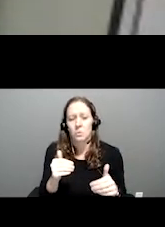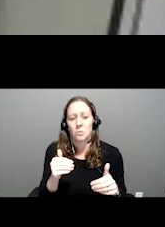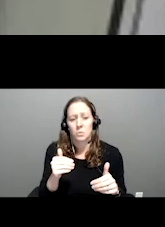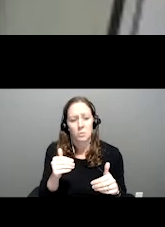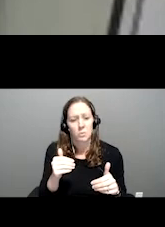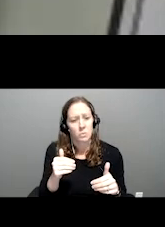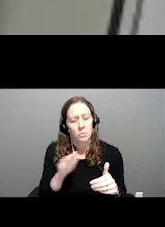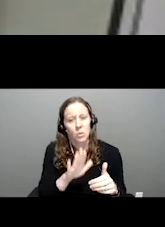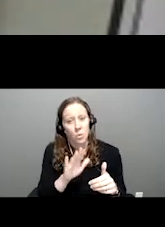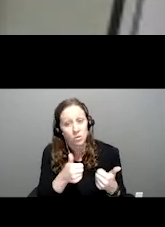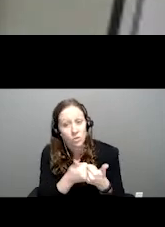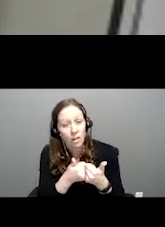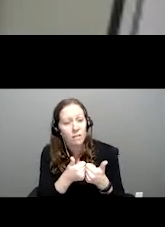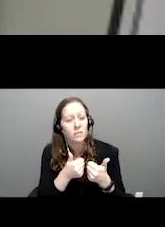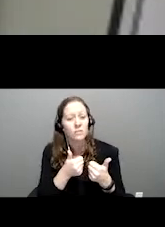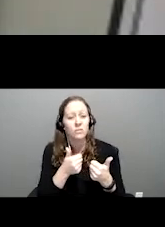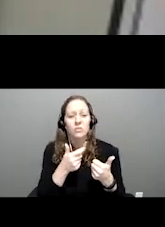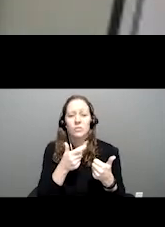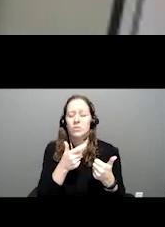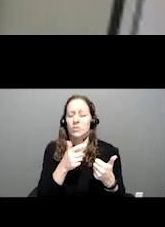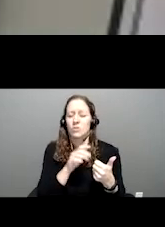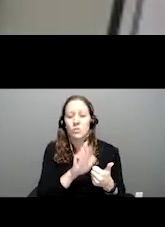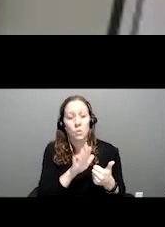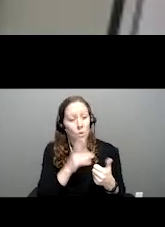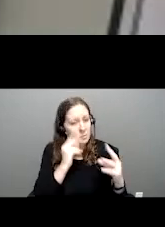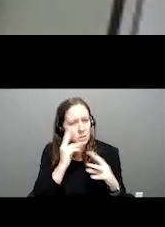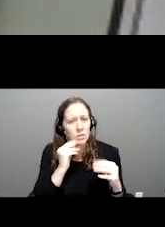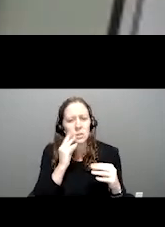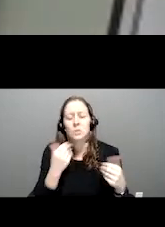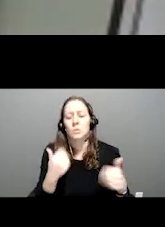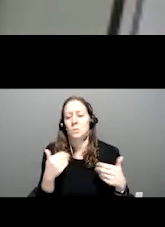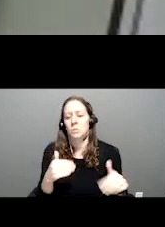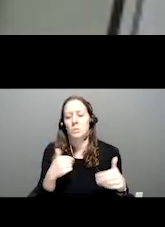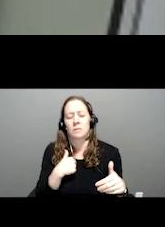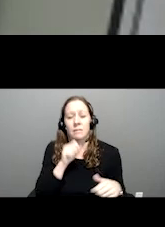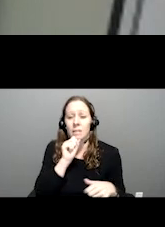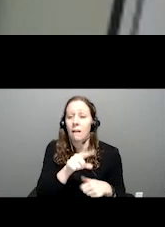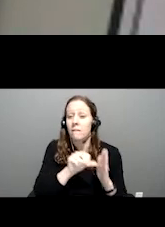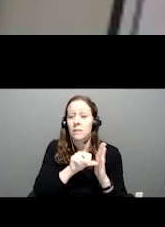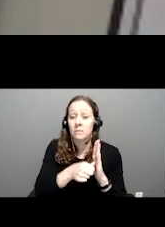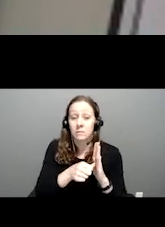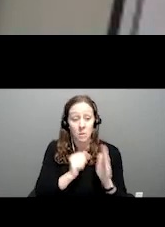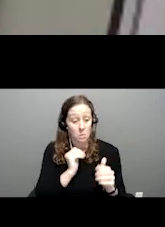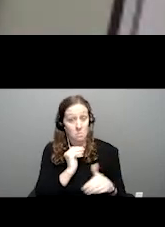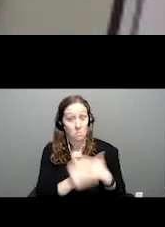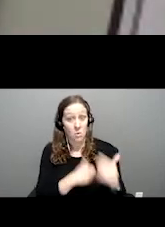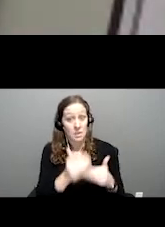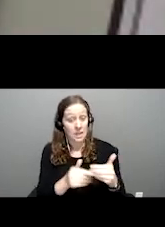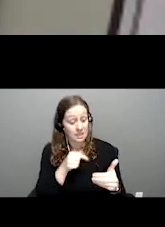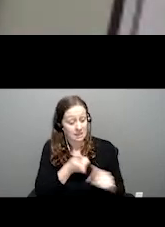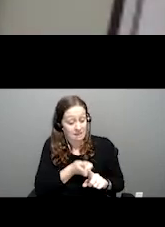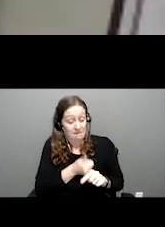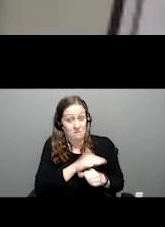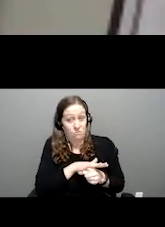have personally faced. I love that you stressed that even though the process is sometimes stressful,